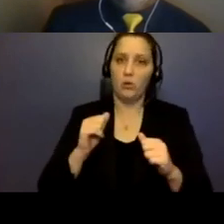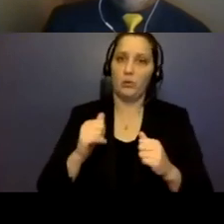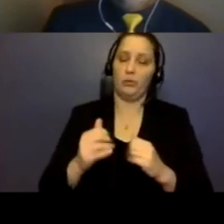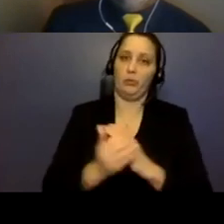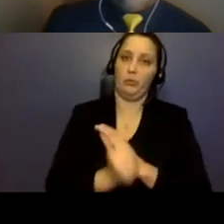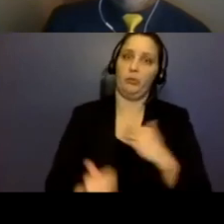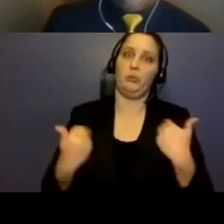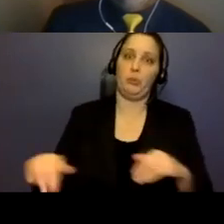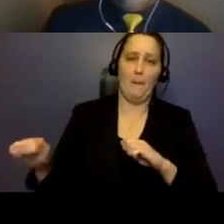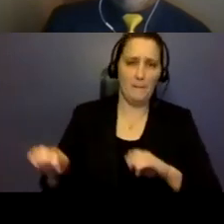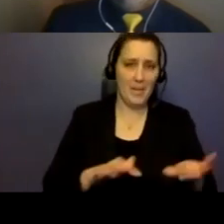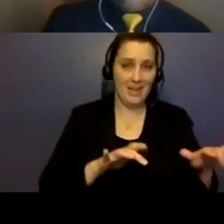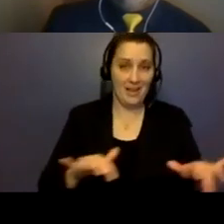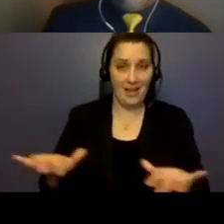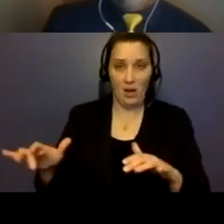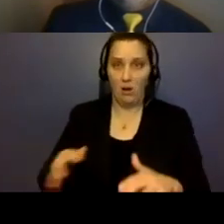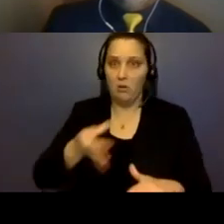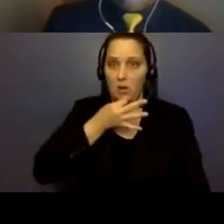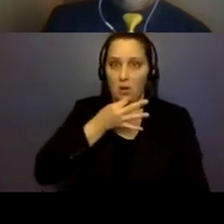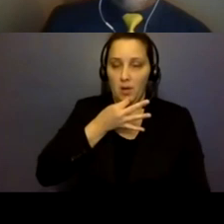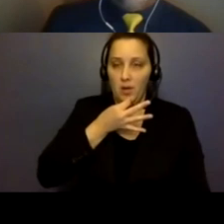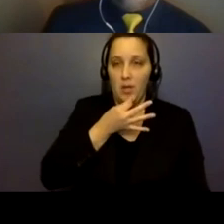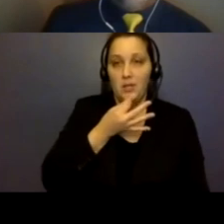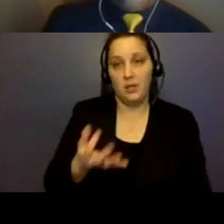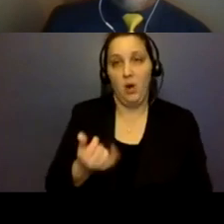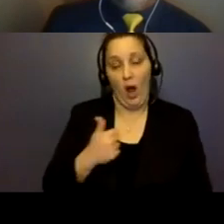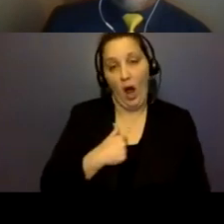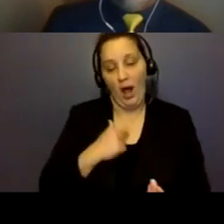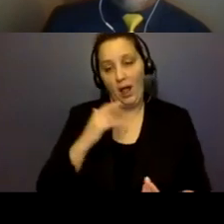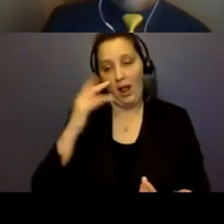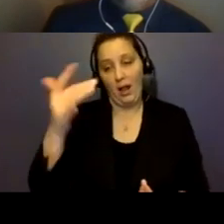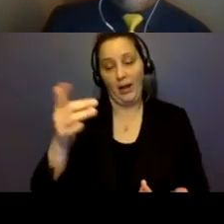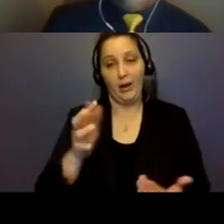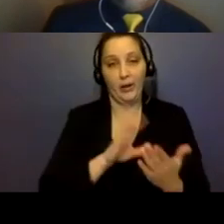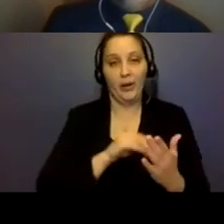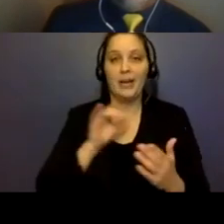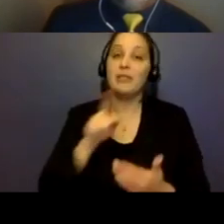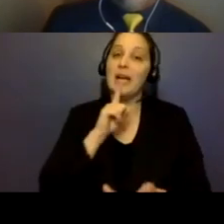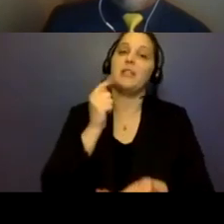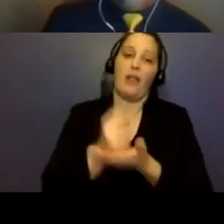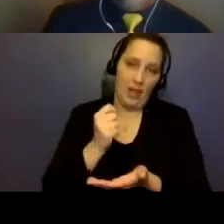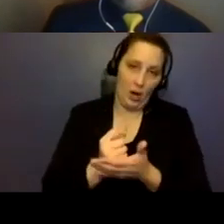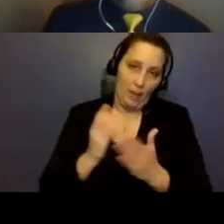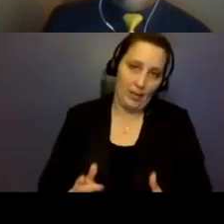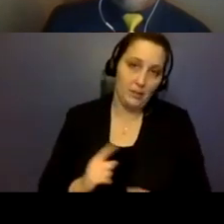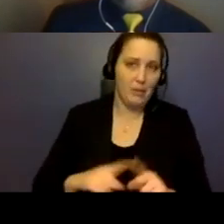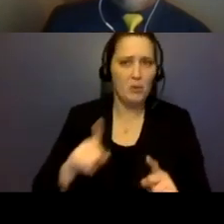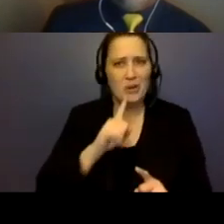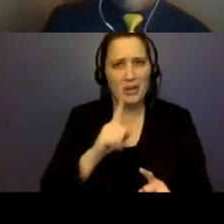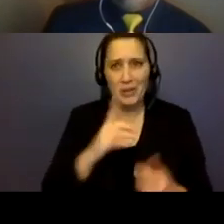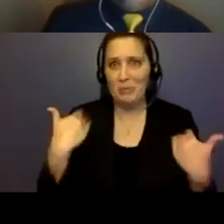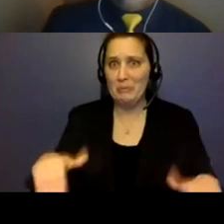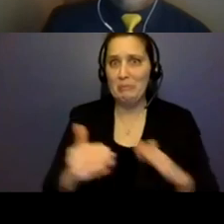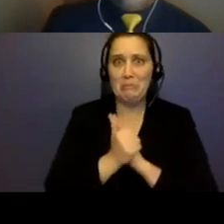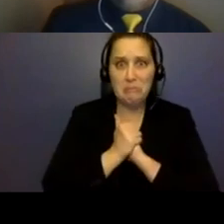the piano. And I come to learn later, he was actually a therapist, but he was really, really, really